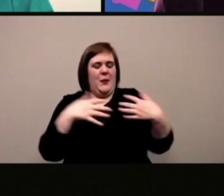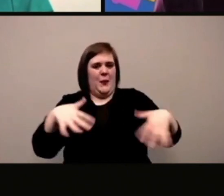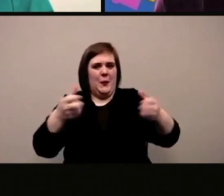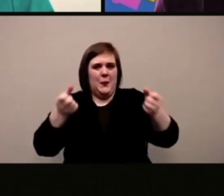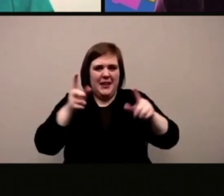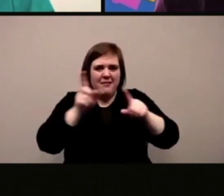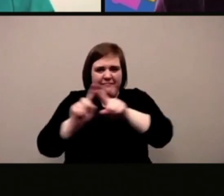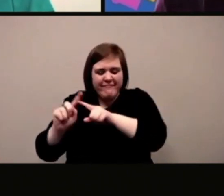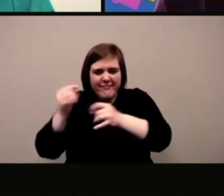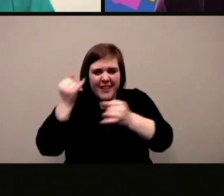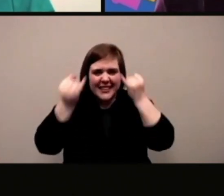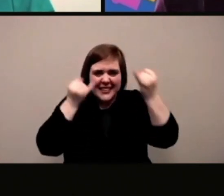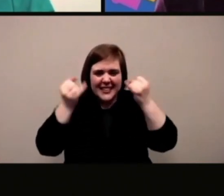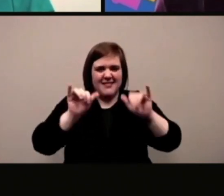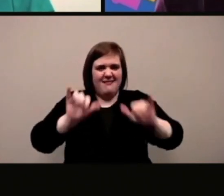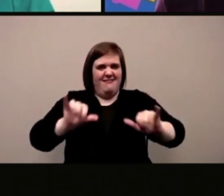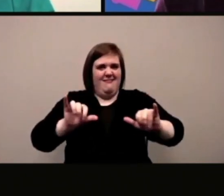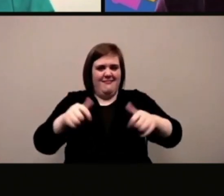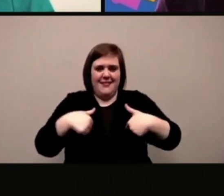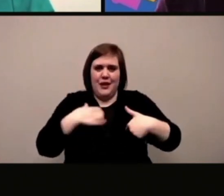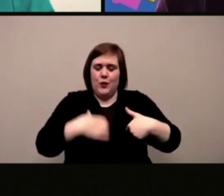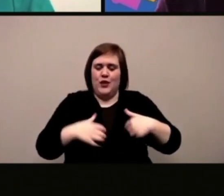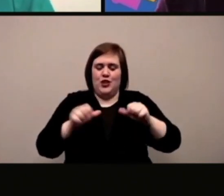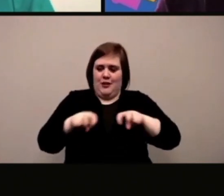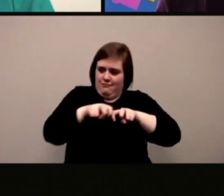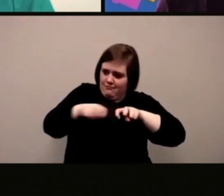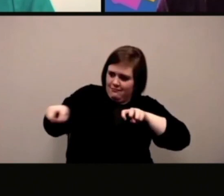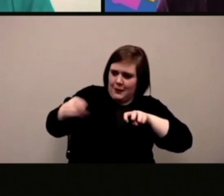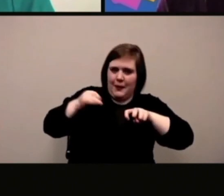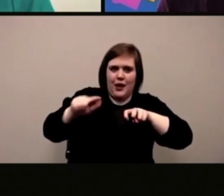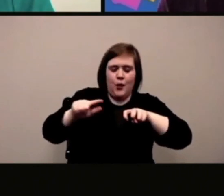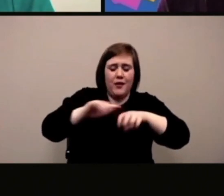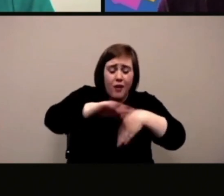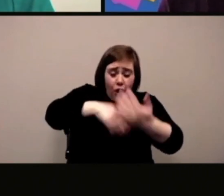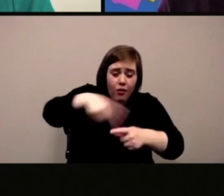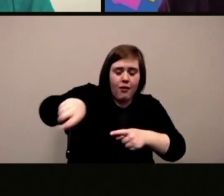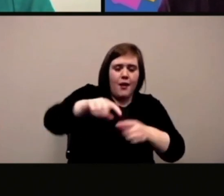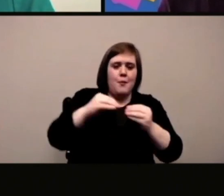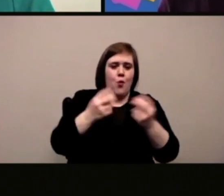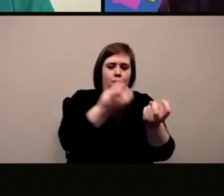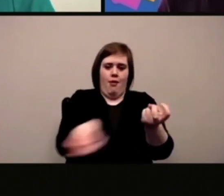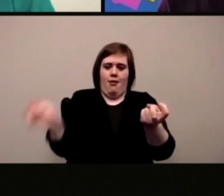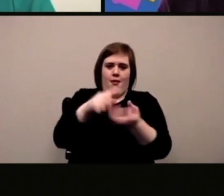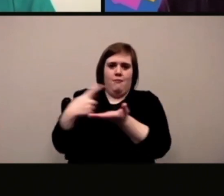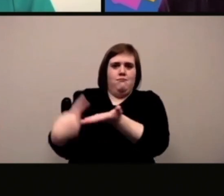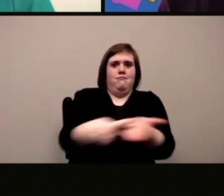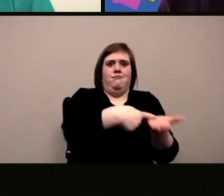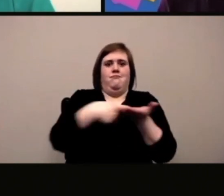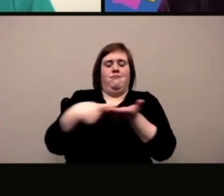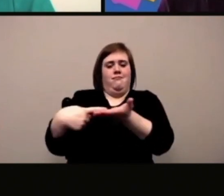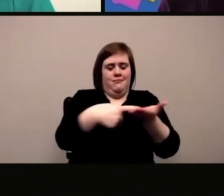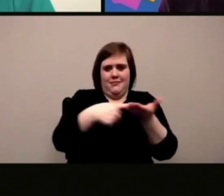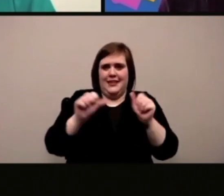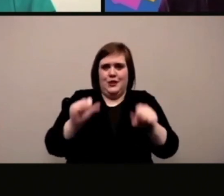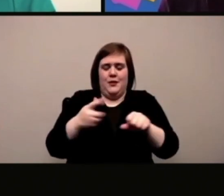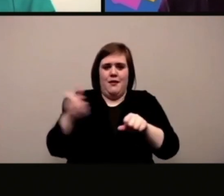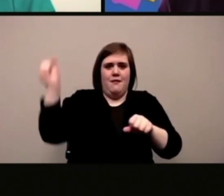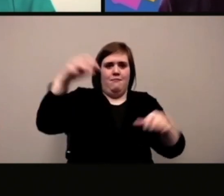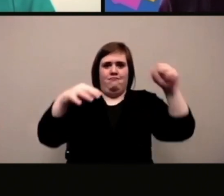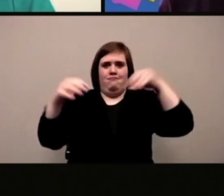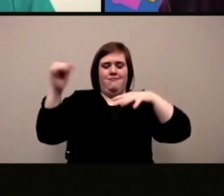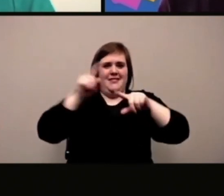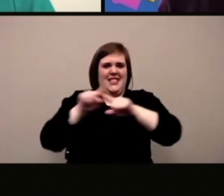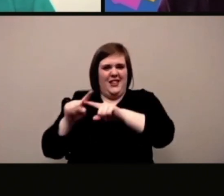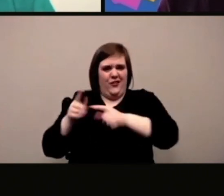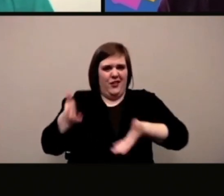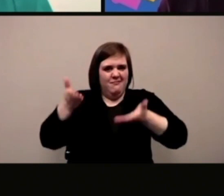wish we could have a panel with everybody. This was more of a roundtable discussion, so we could hear people are throwing different projects out there. So